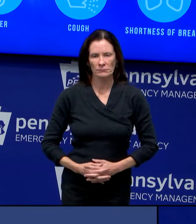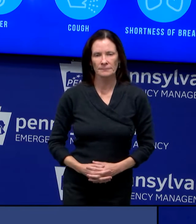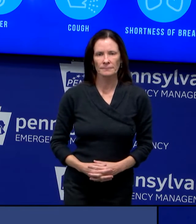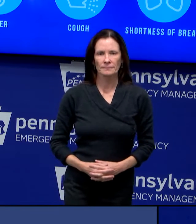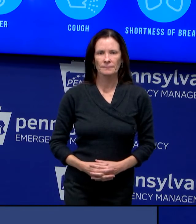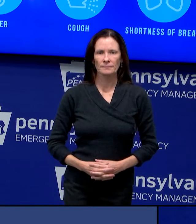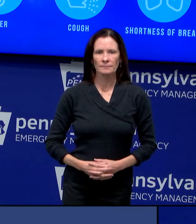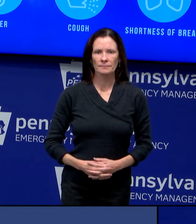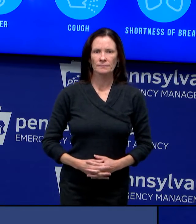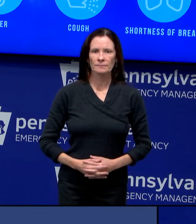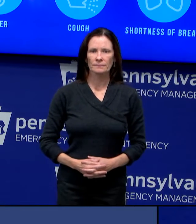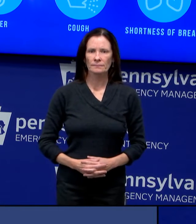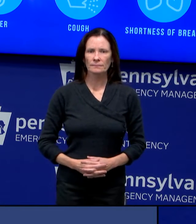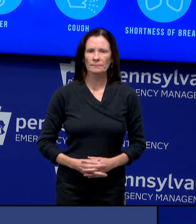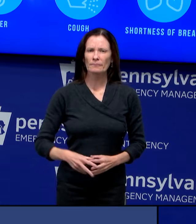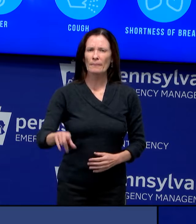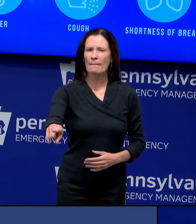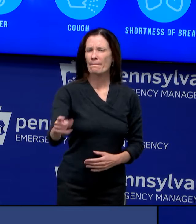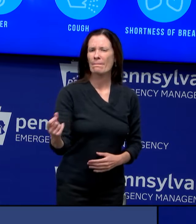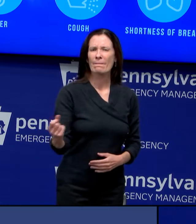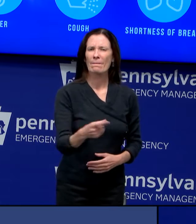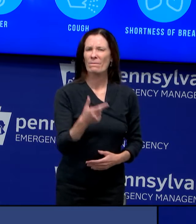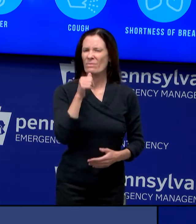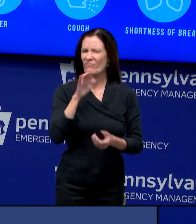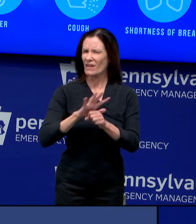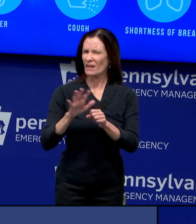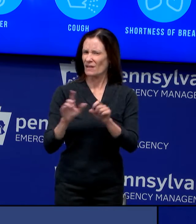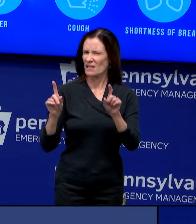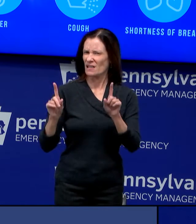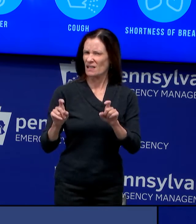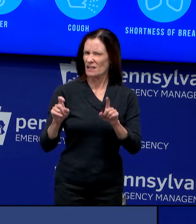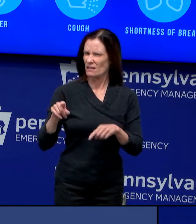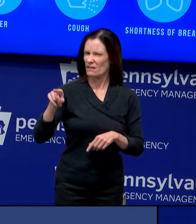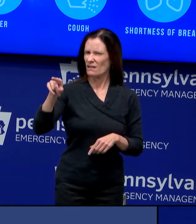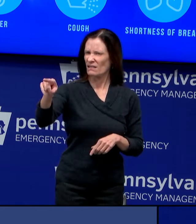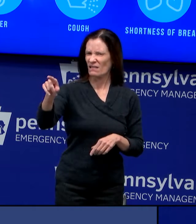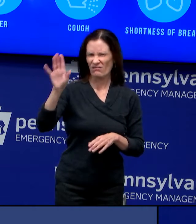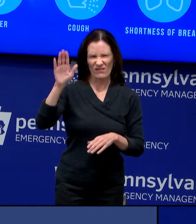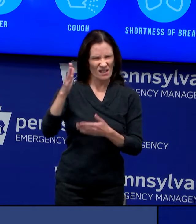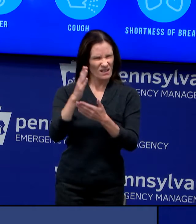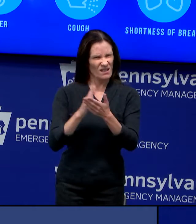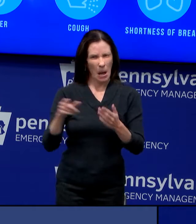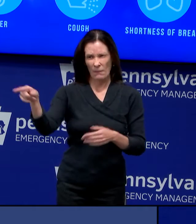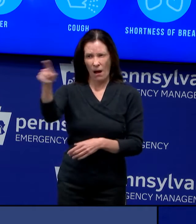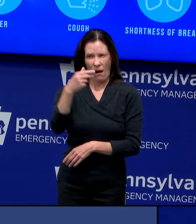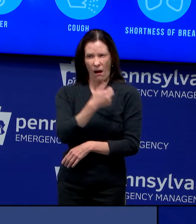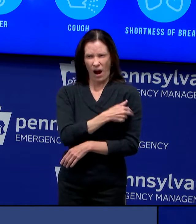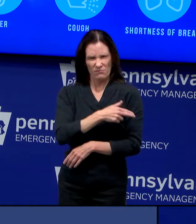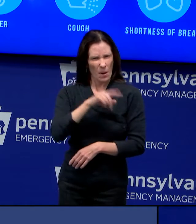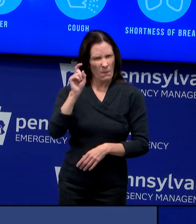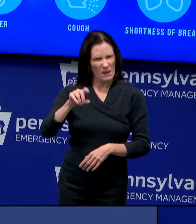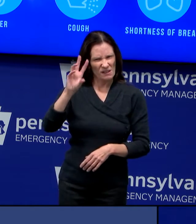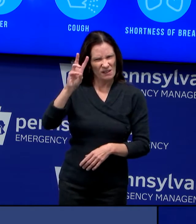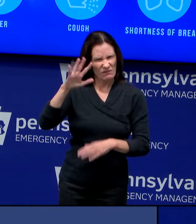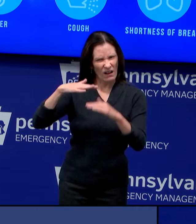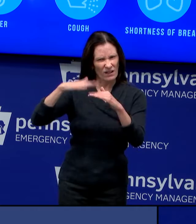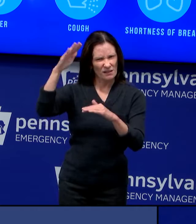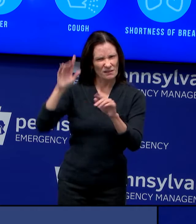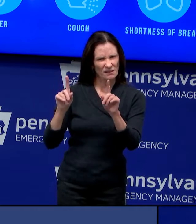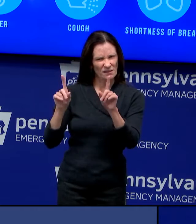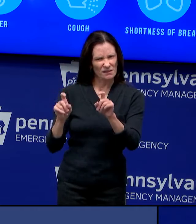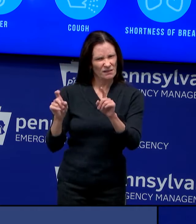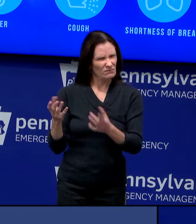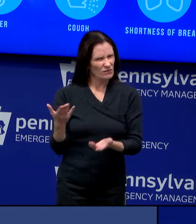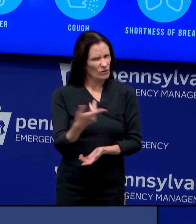over 65 or otherwise at heightened risk. Please map out the steps the state would take to get statistically reliable results